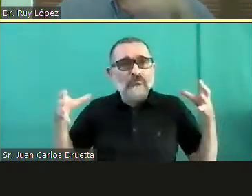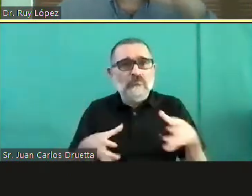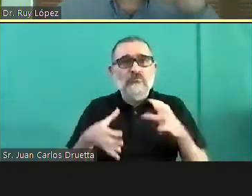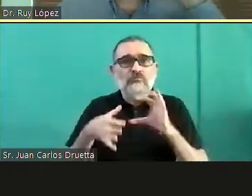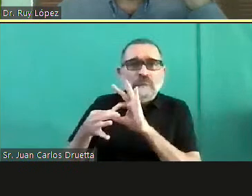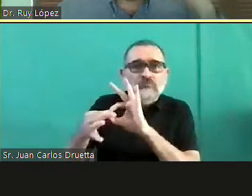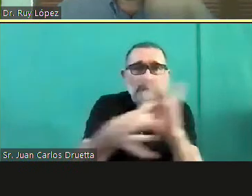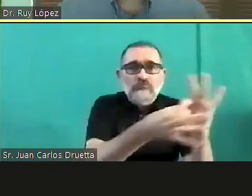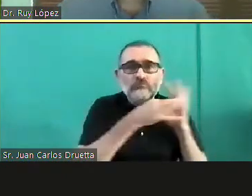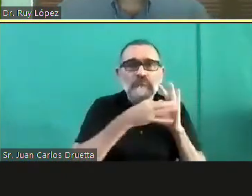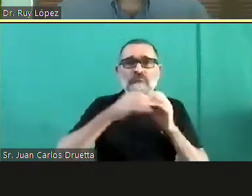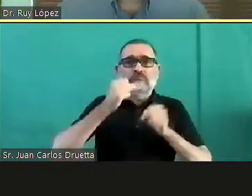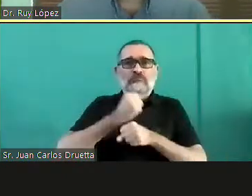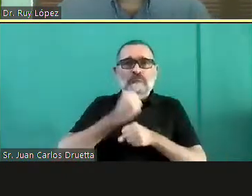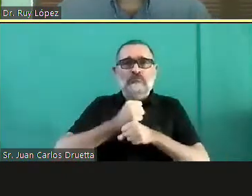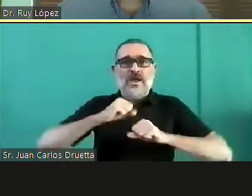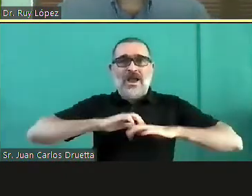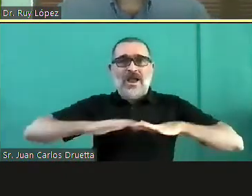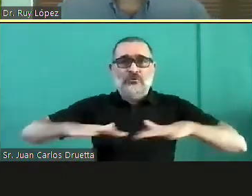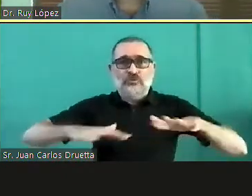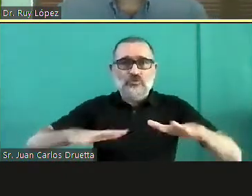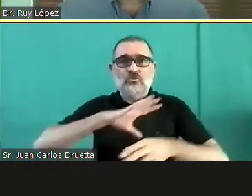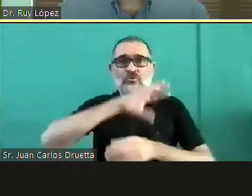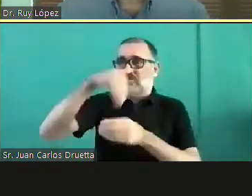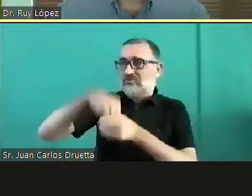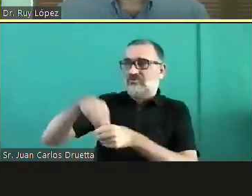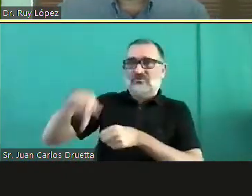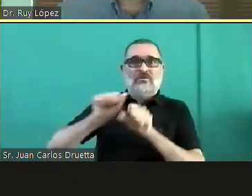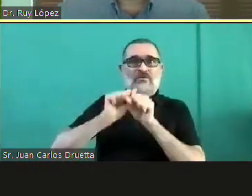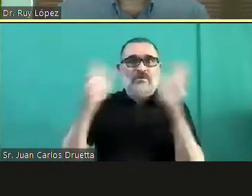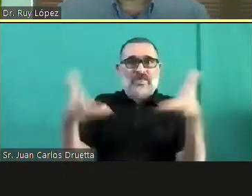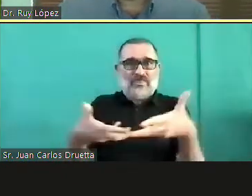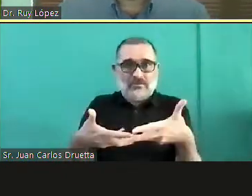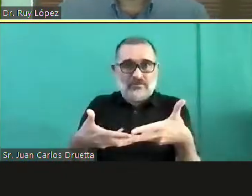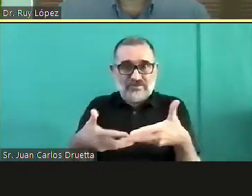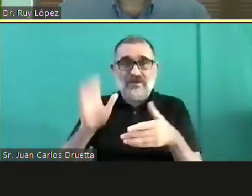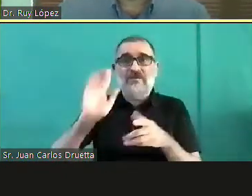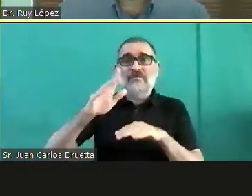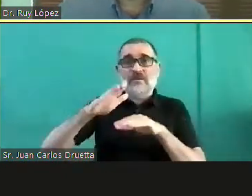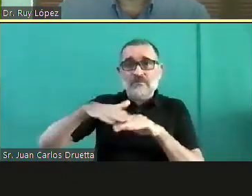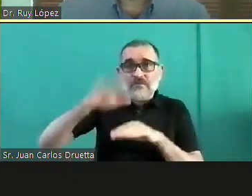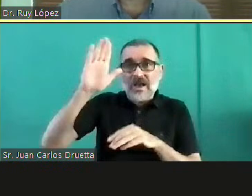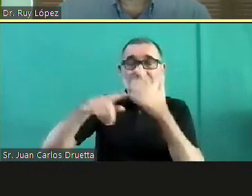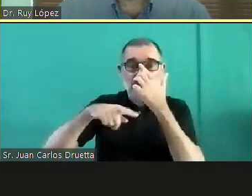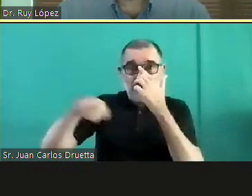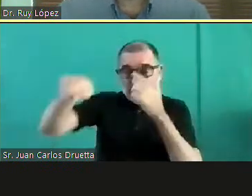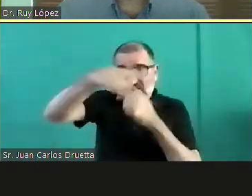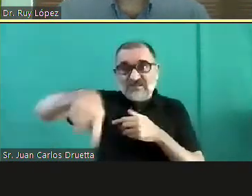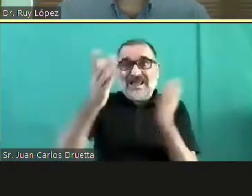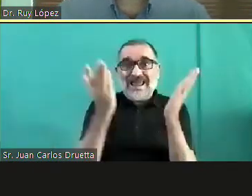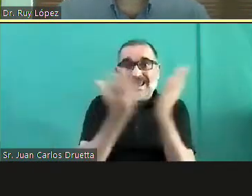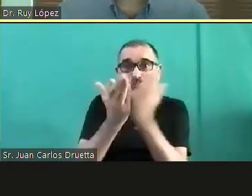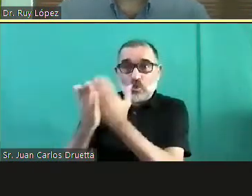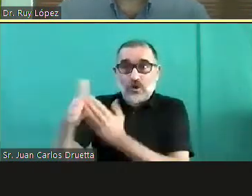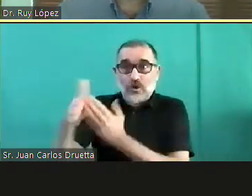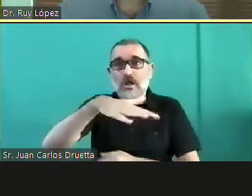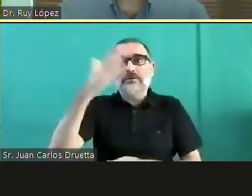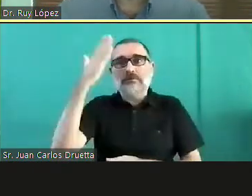to reinforce the regulation and control of these settings, which are